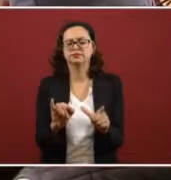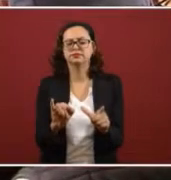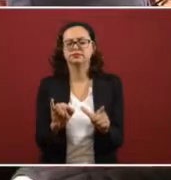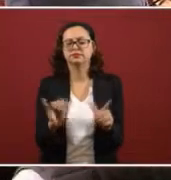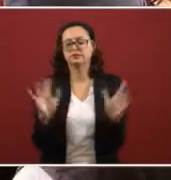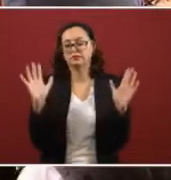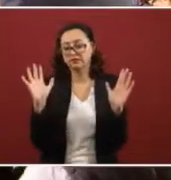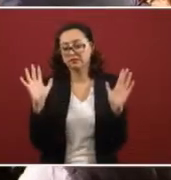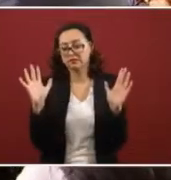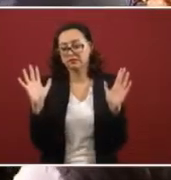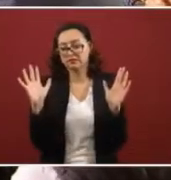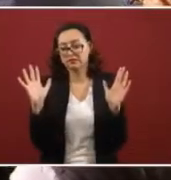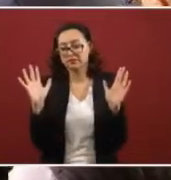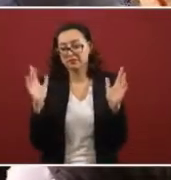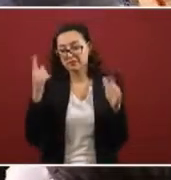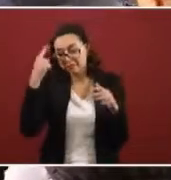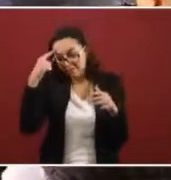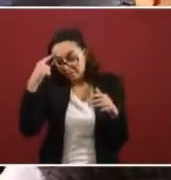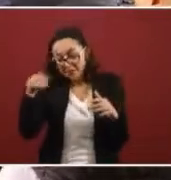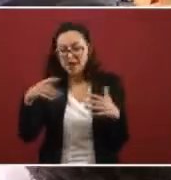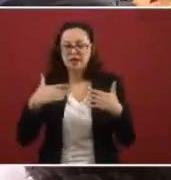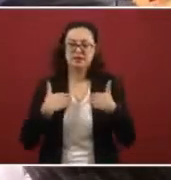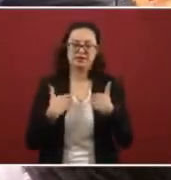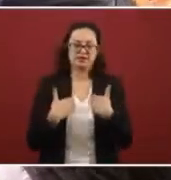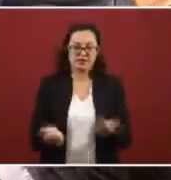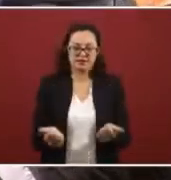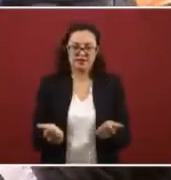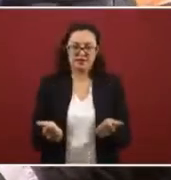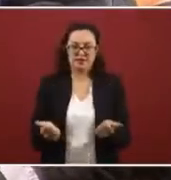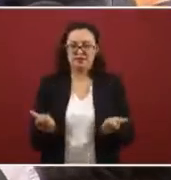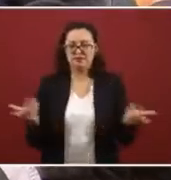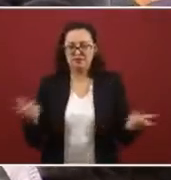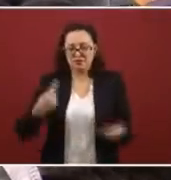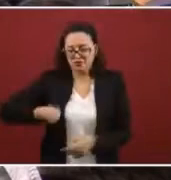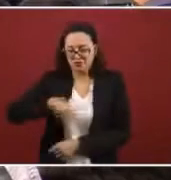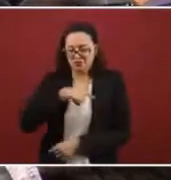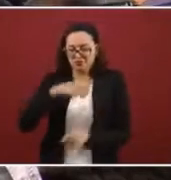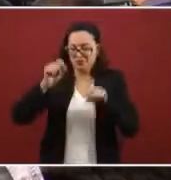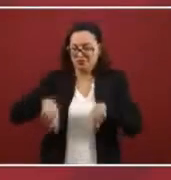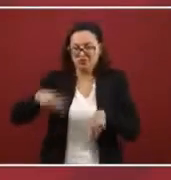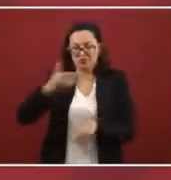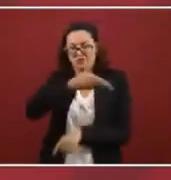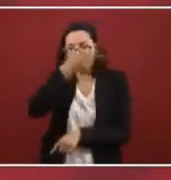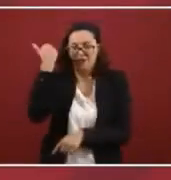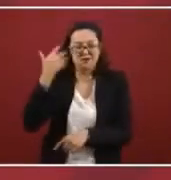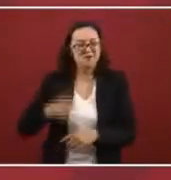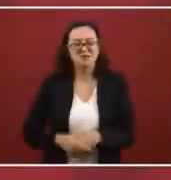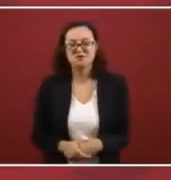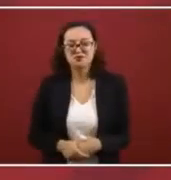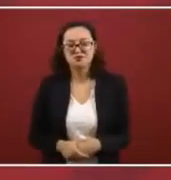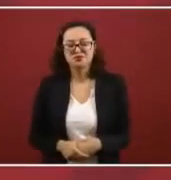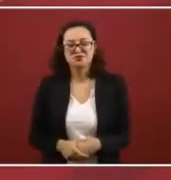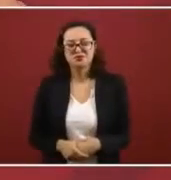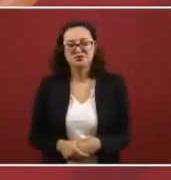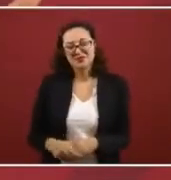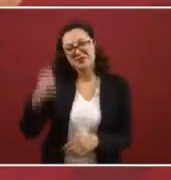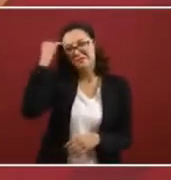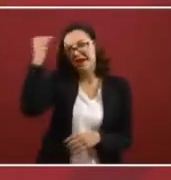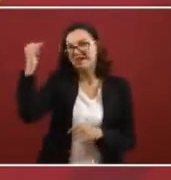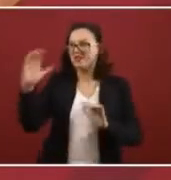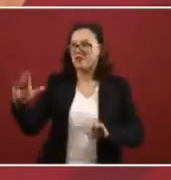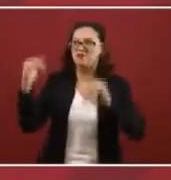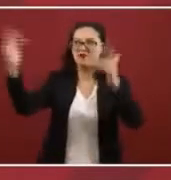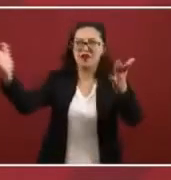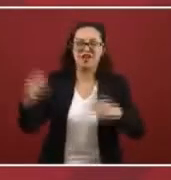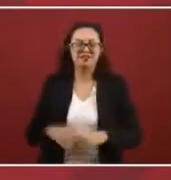Digo porque para entendernos, I ask si so that we can understand. No lo sabemos, because if here we don't know it, imagínense,